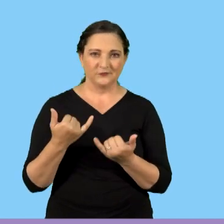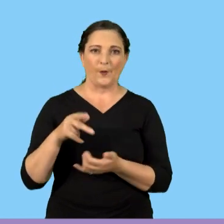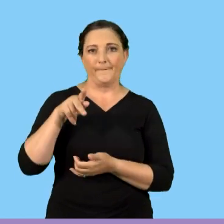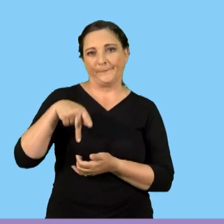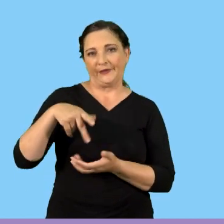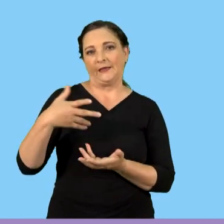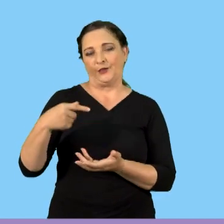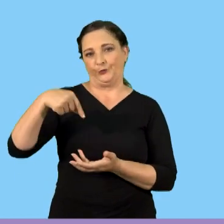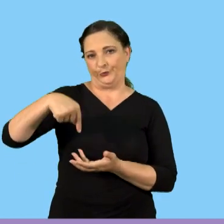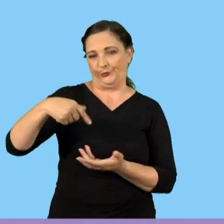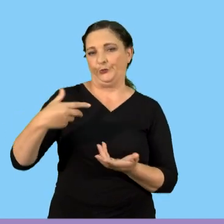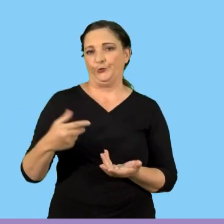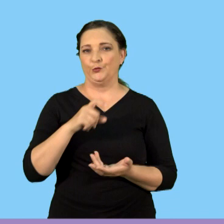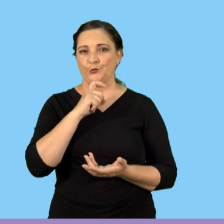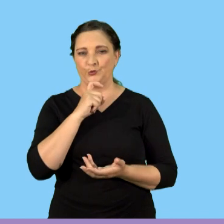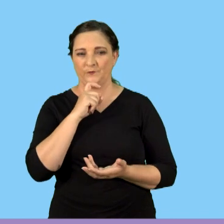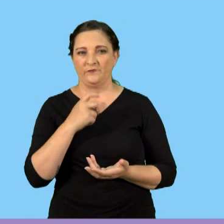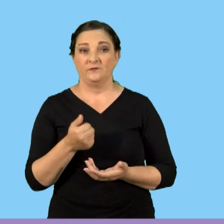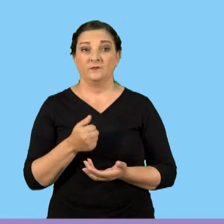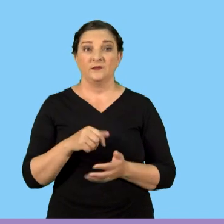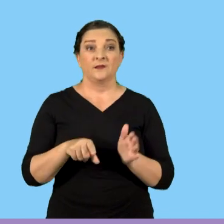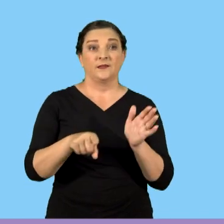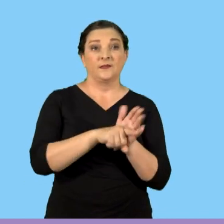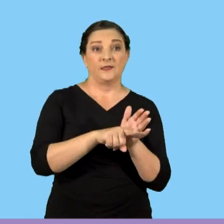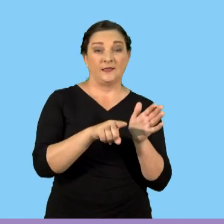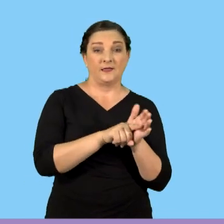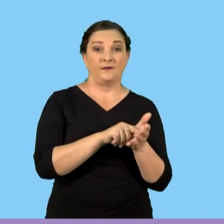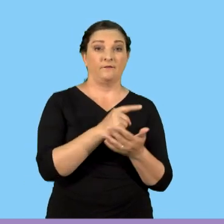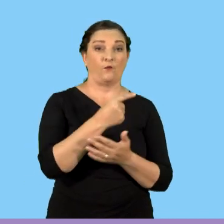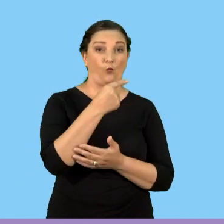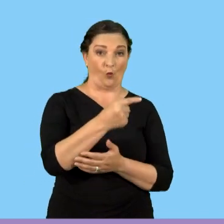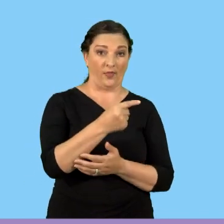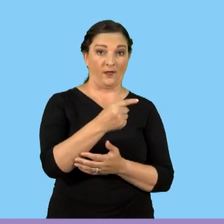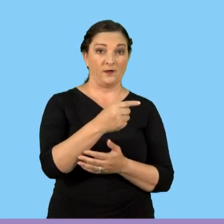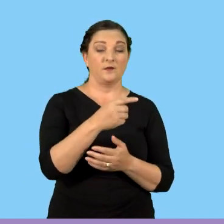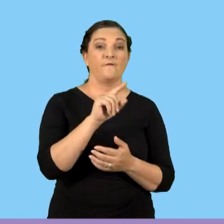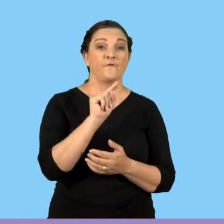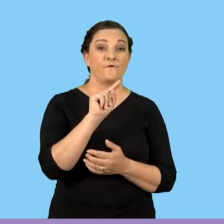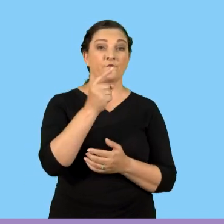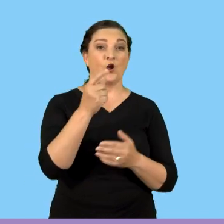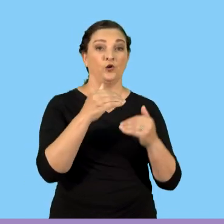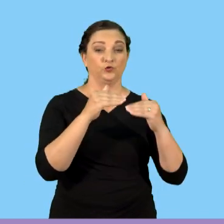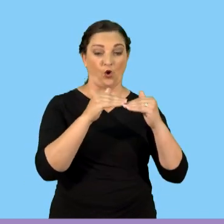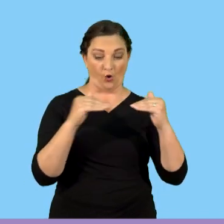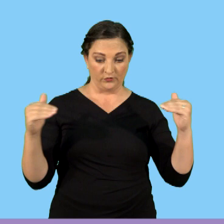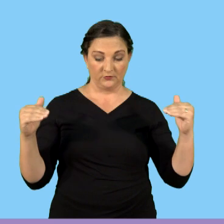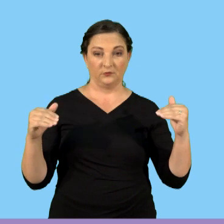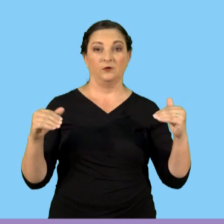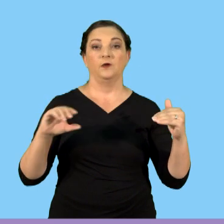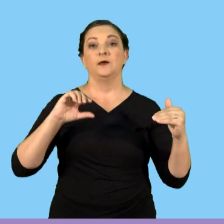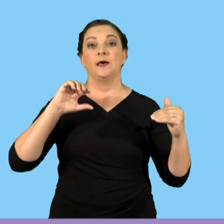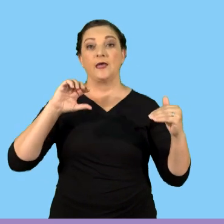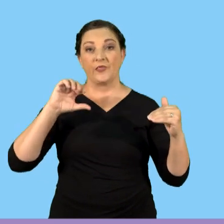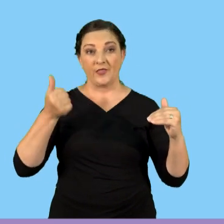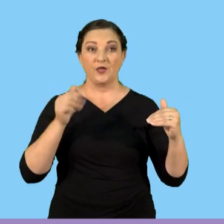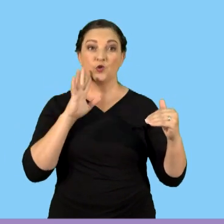there. We can also name them as P and Q. So -1 and 6, remember we start with the horizontal. We are at the